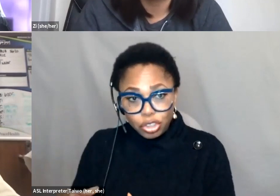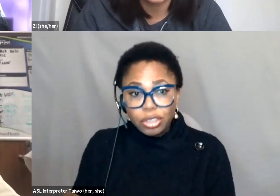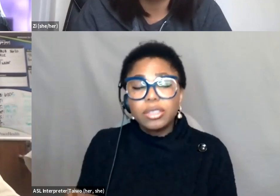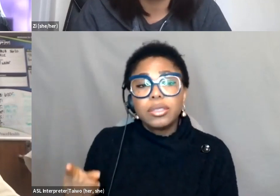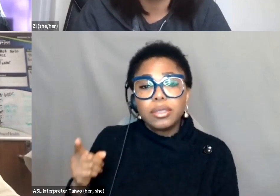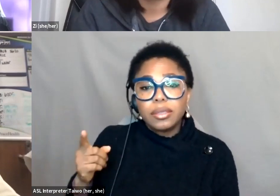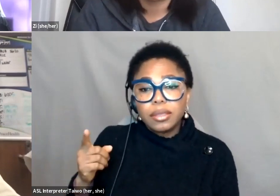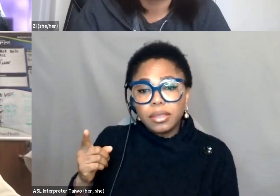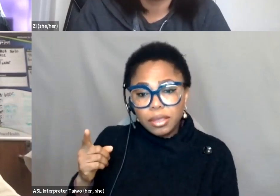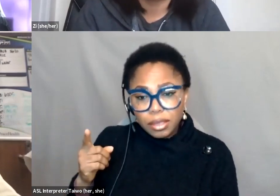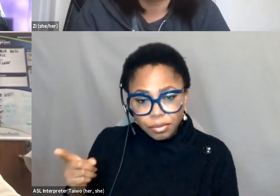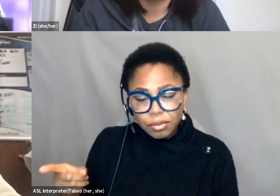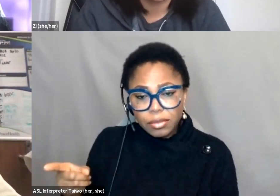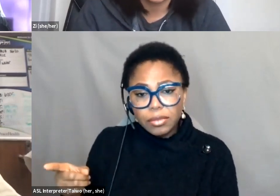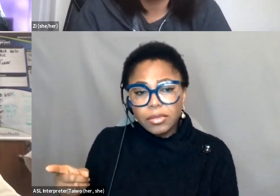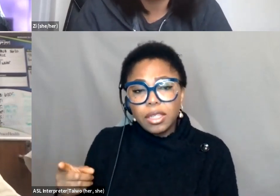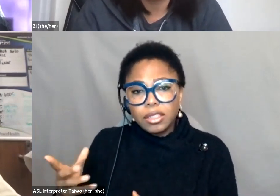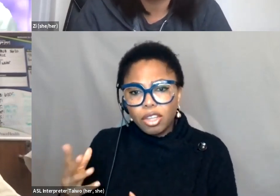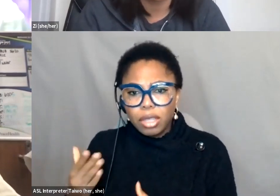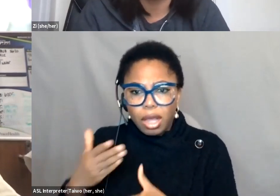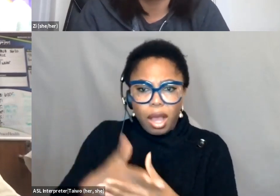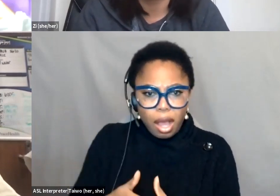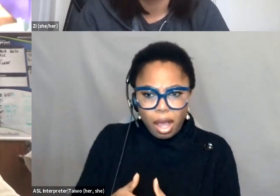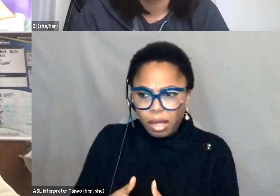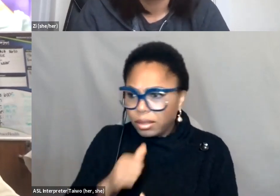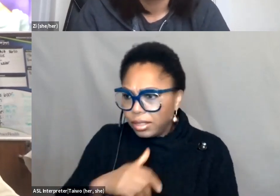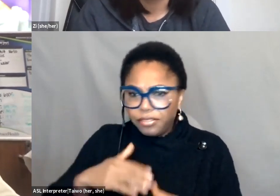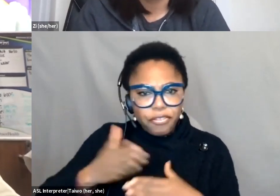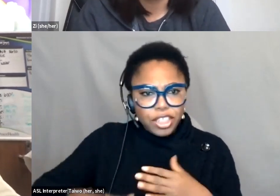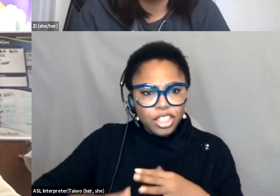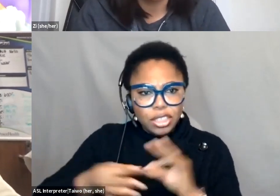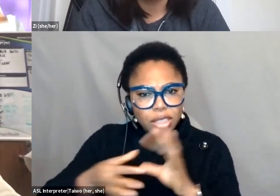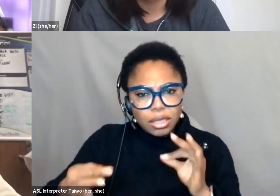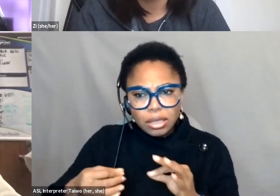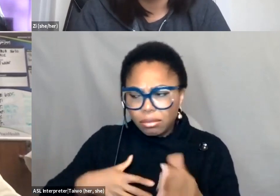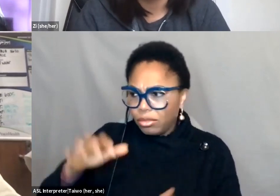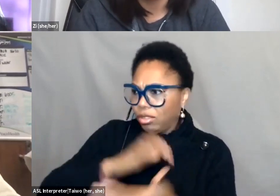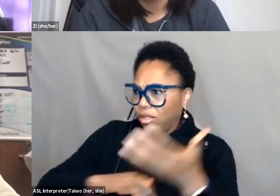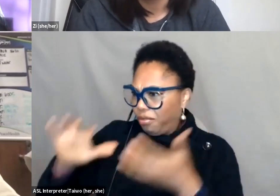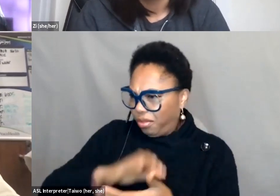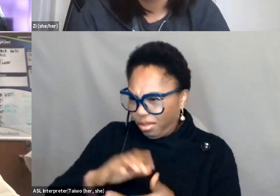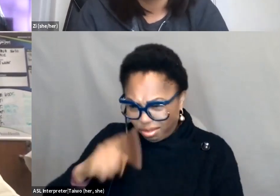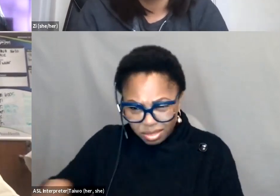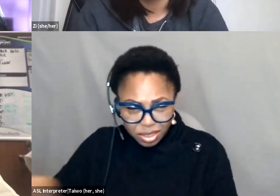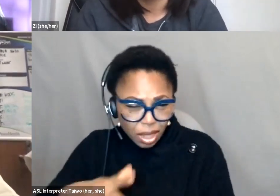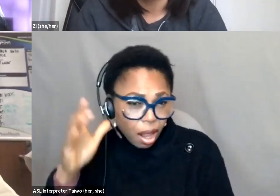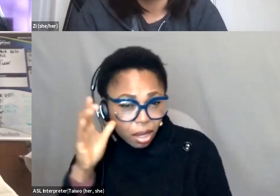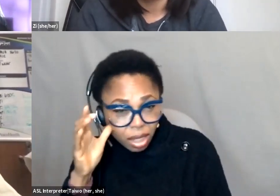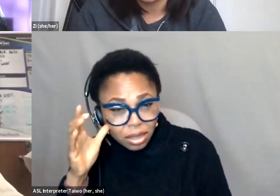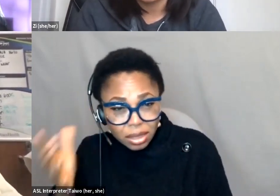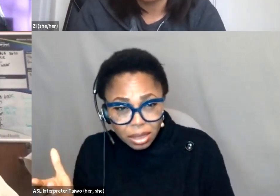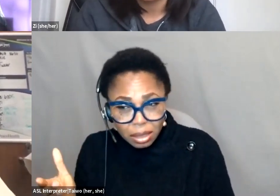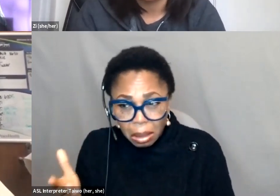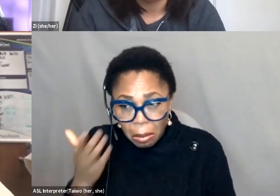topic right before I finished my speech. I was confused. Did they really listen to me? Did that mean I